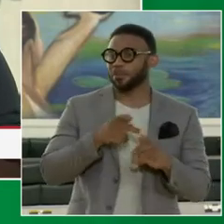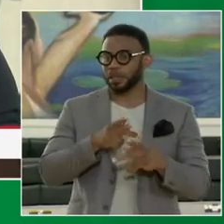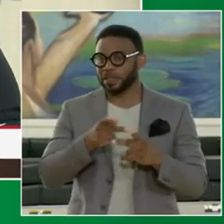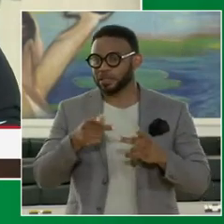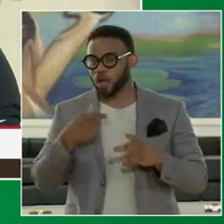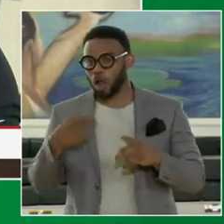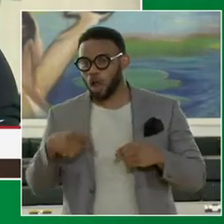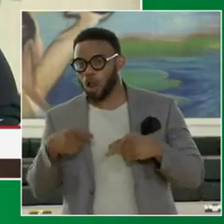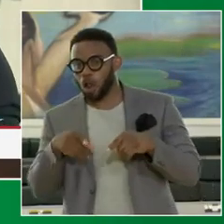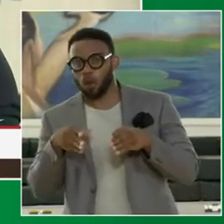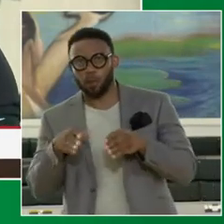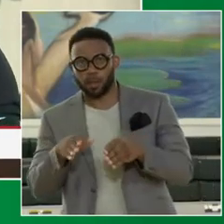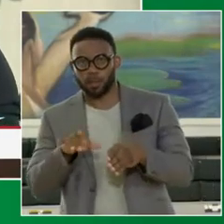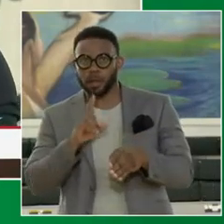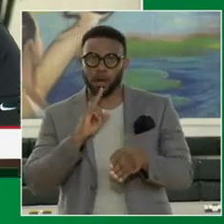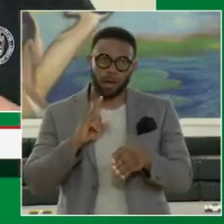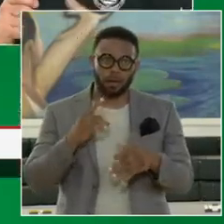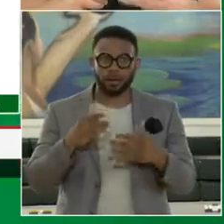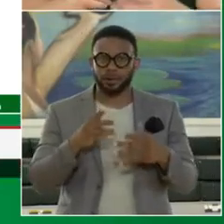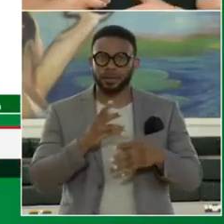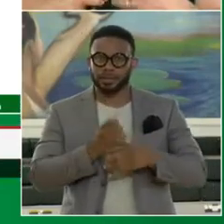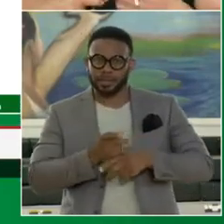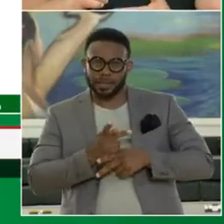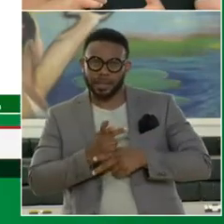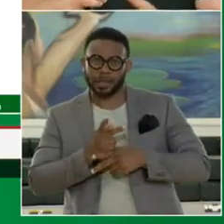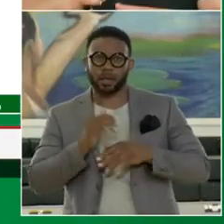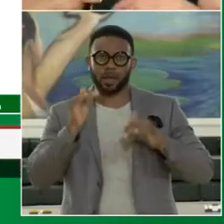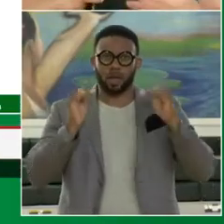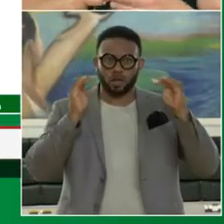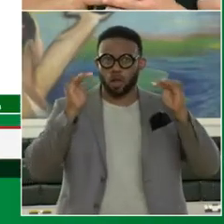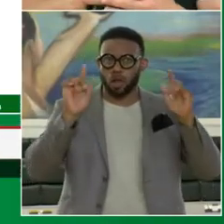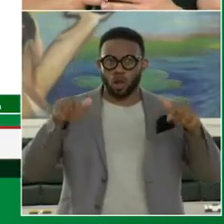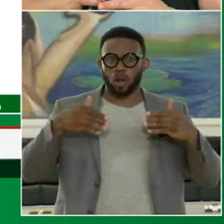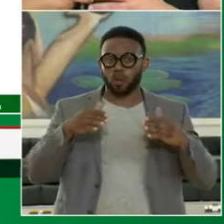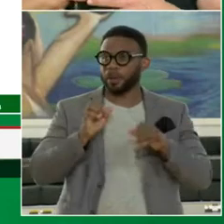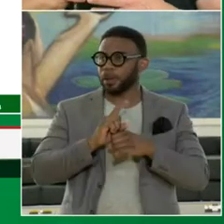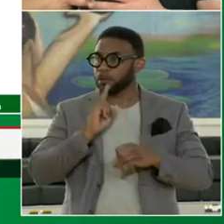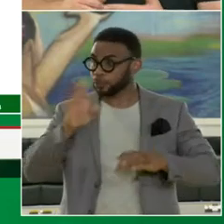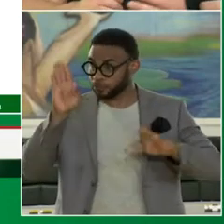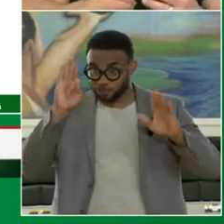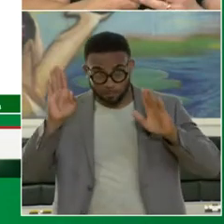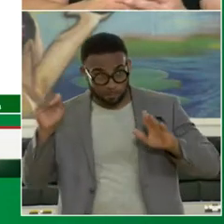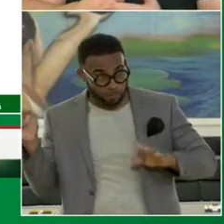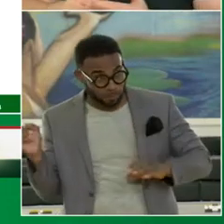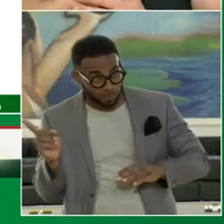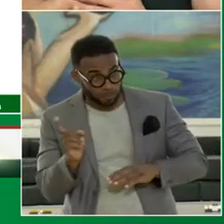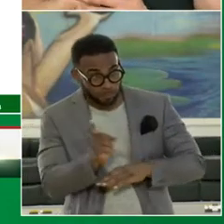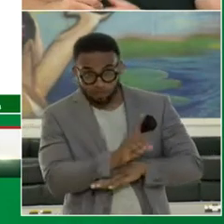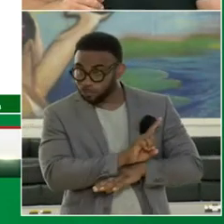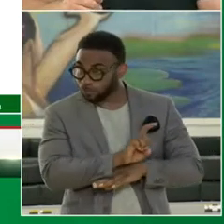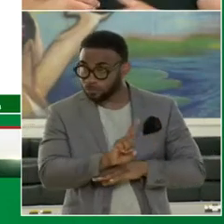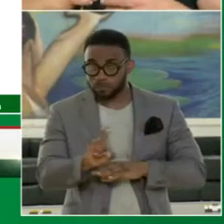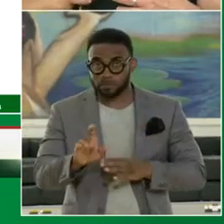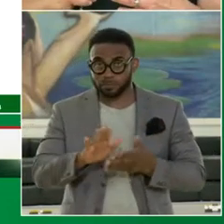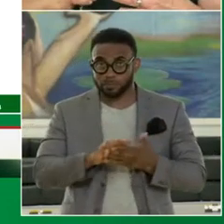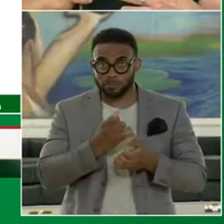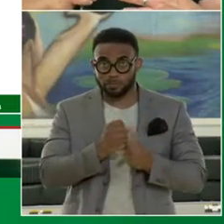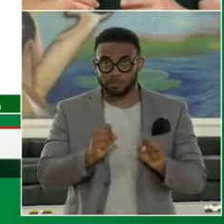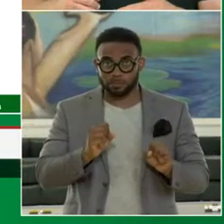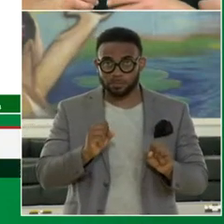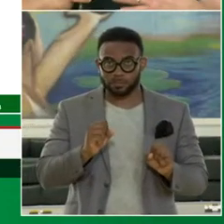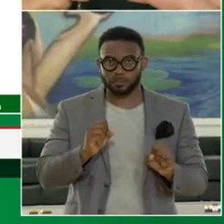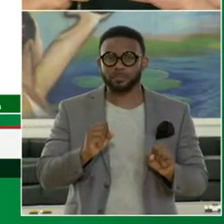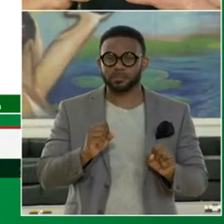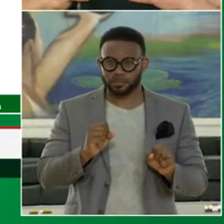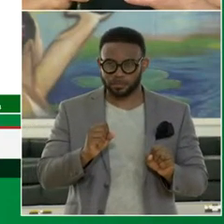along the way, and that there are caring adults along the way to ensure that as our youth are going to and from school, it's